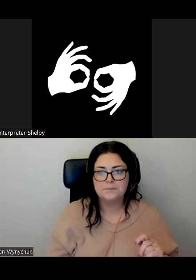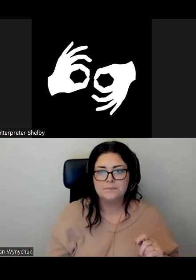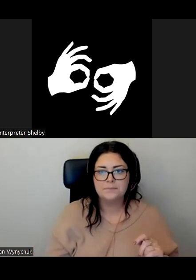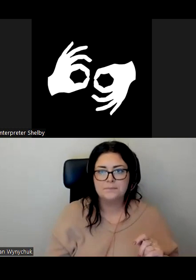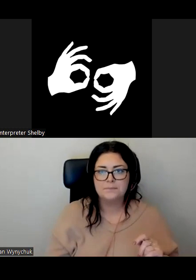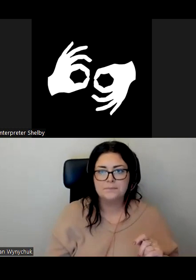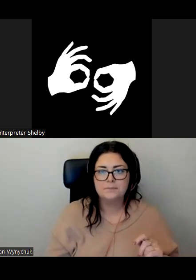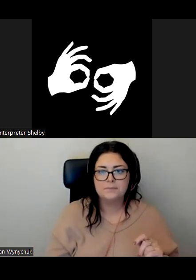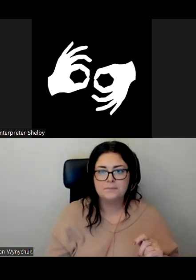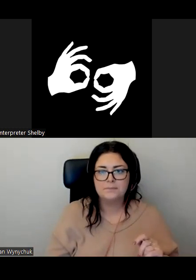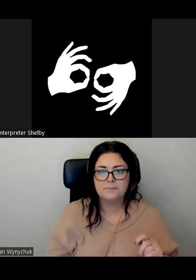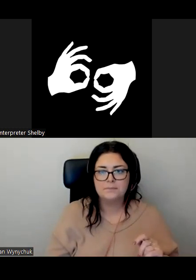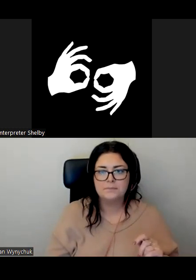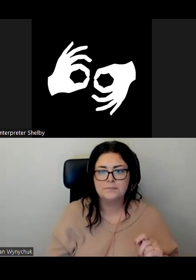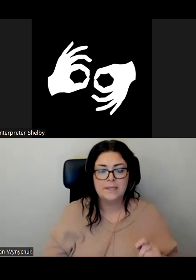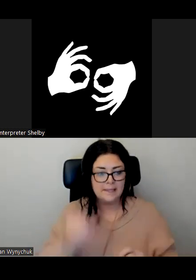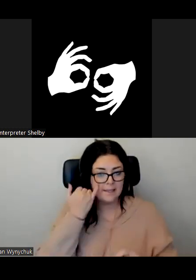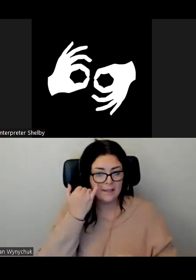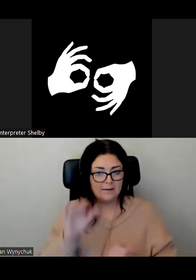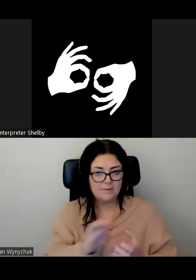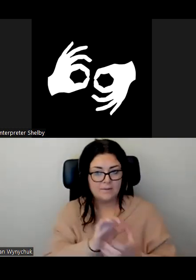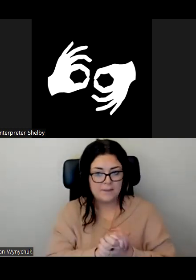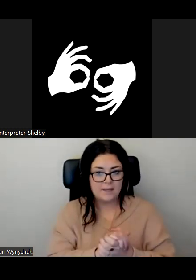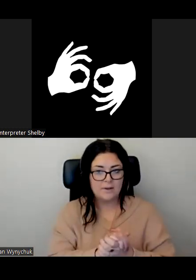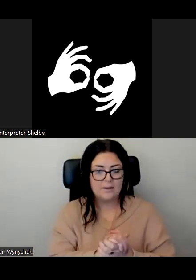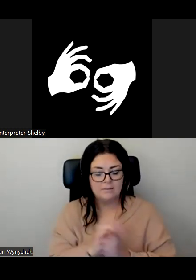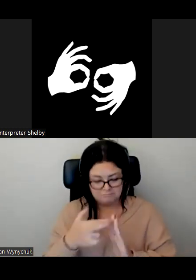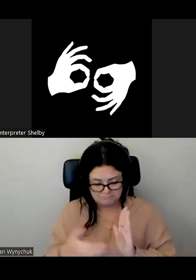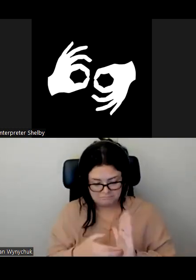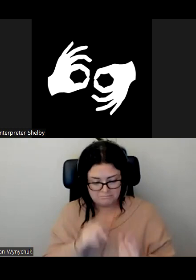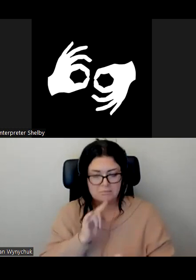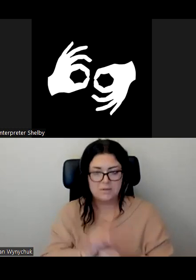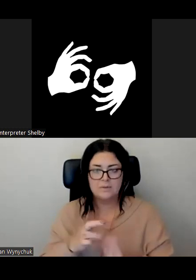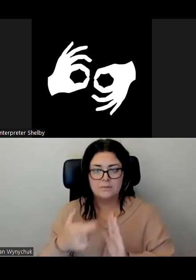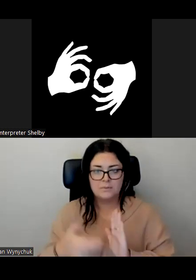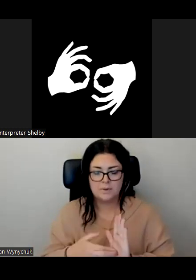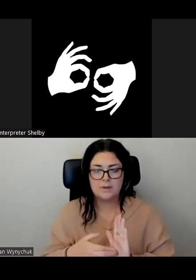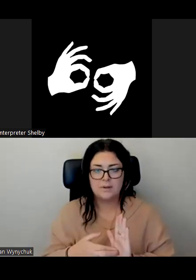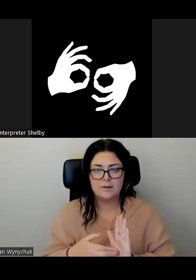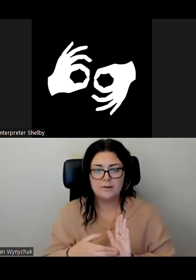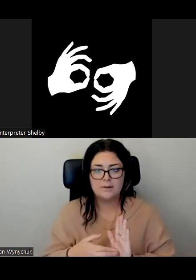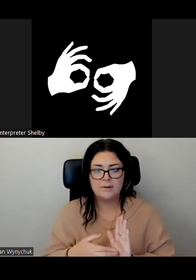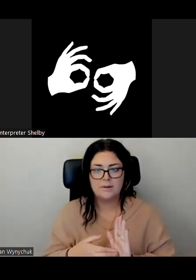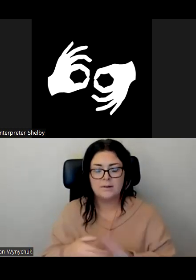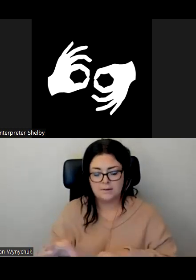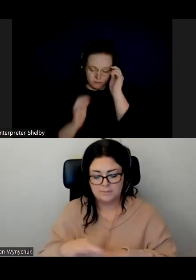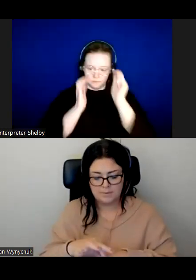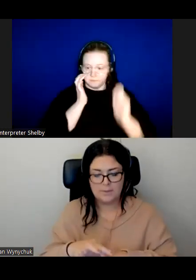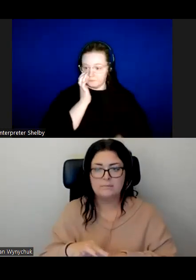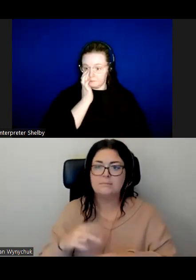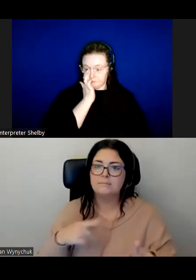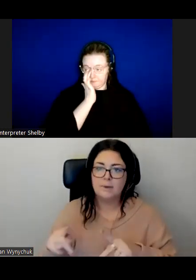Perfect. As long as you're married, registered marriage with Department of Vital Stats, ring on finger,